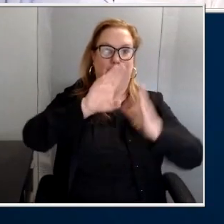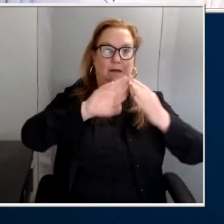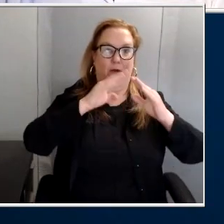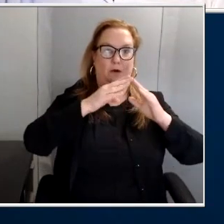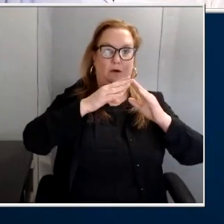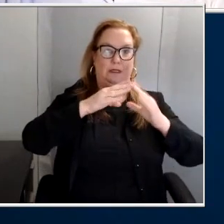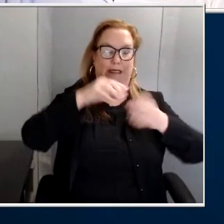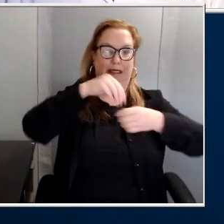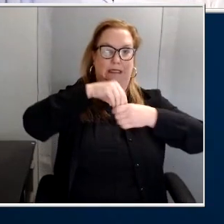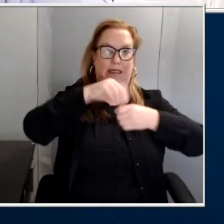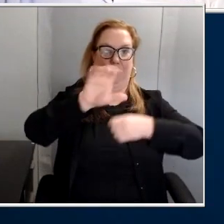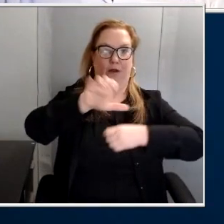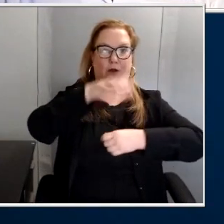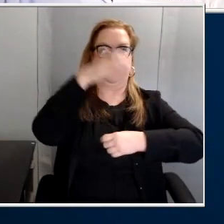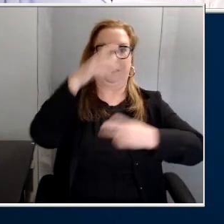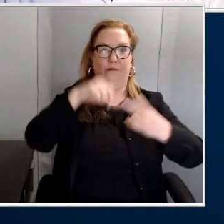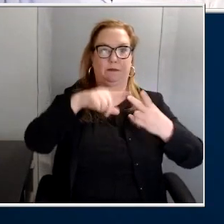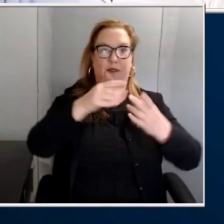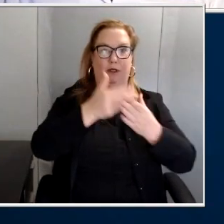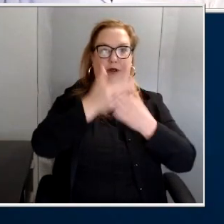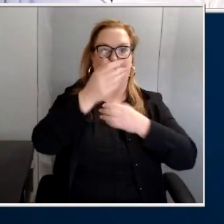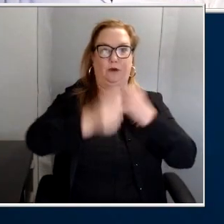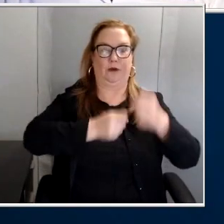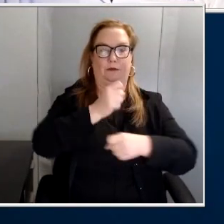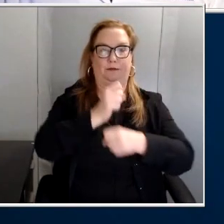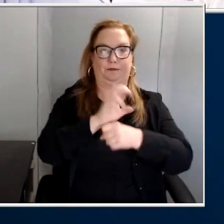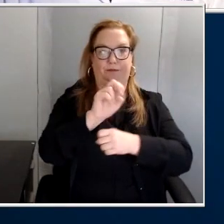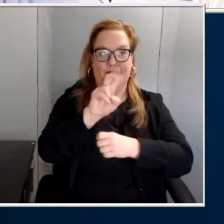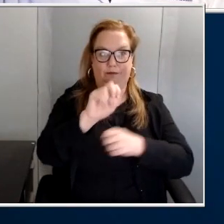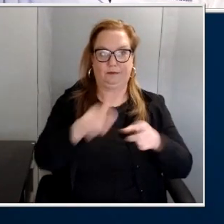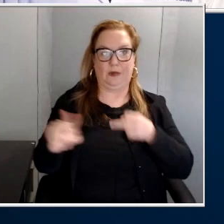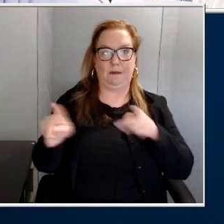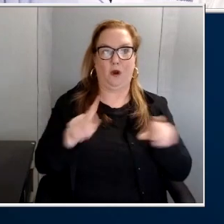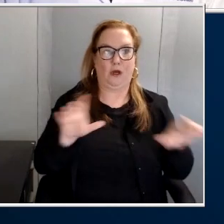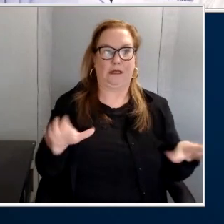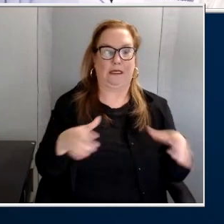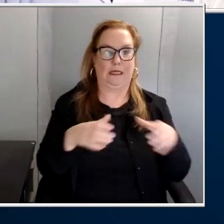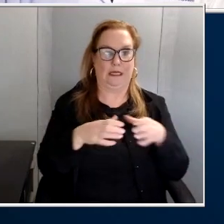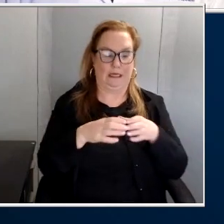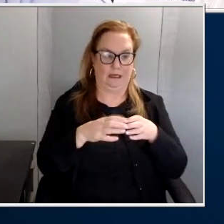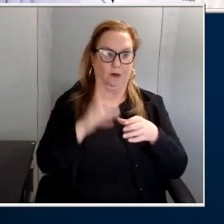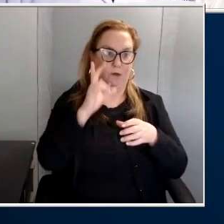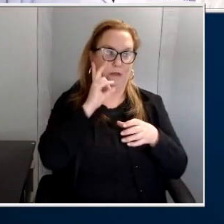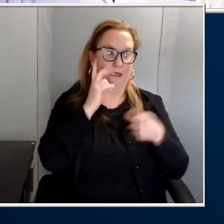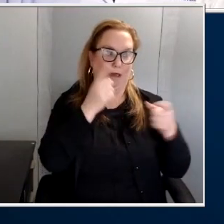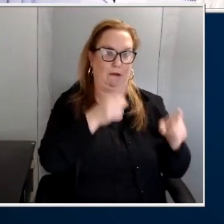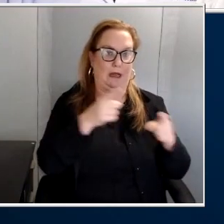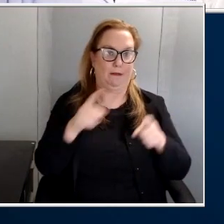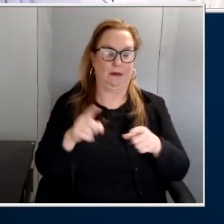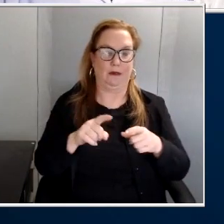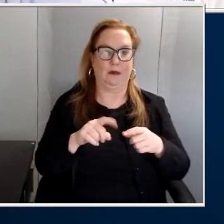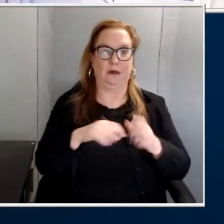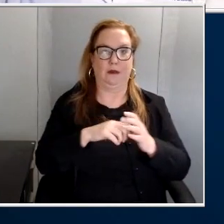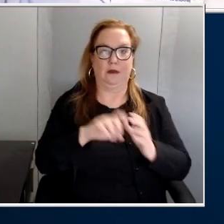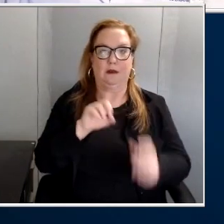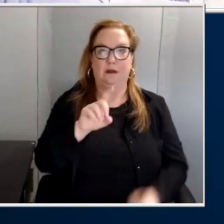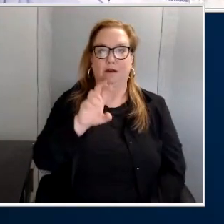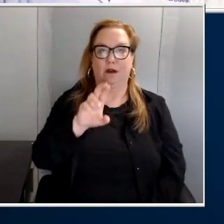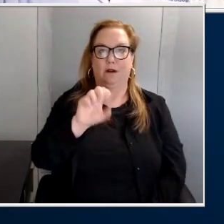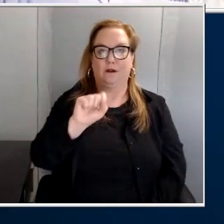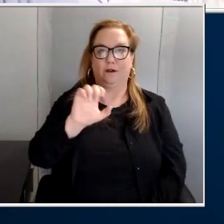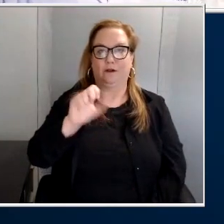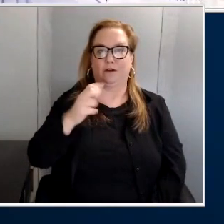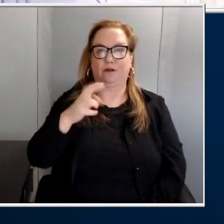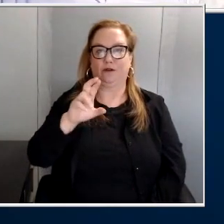with the Christmas and New Year's Eve, parties and get-togethers. We'll see how that plays out. Dr. Jennifer Scrimshire at